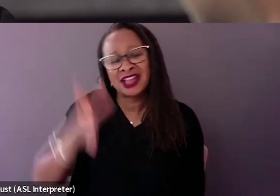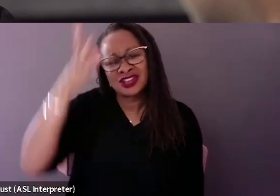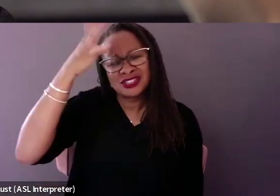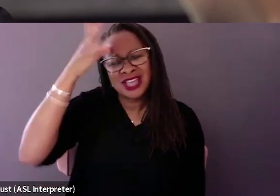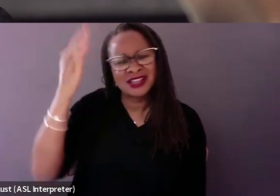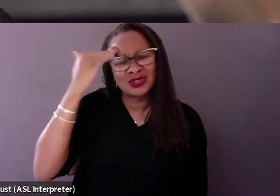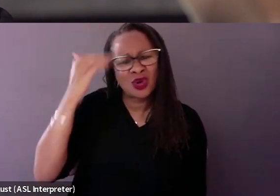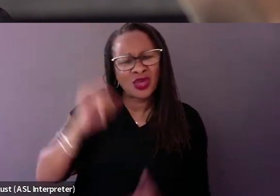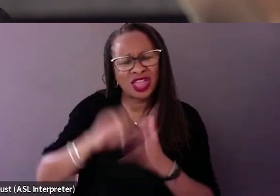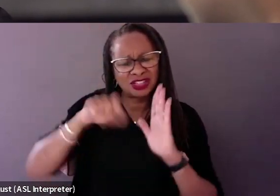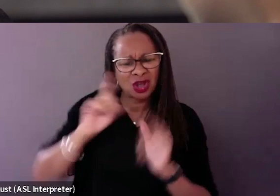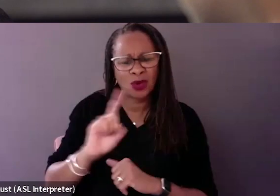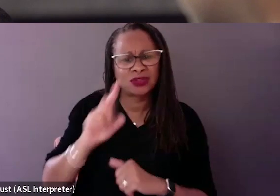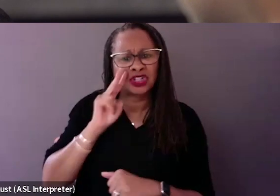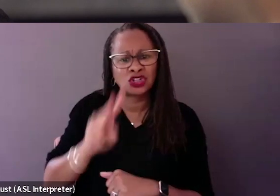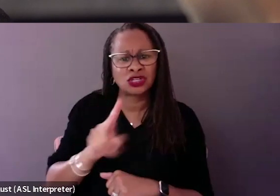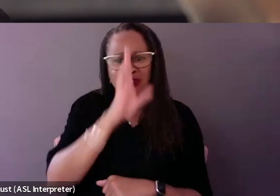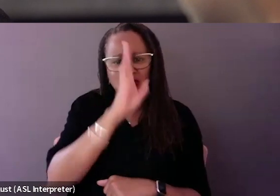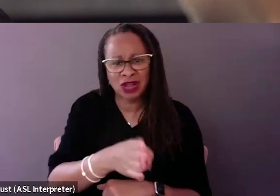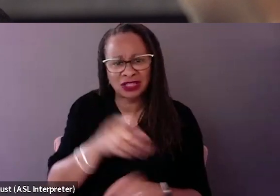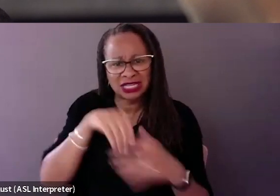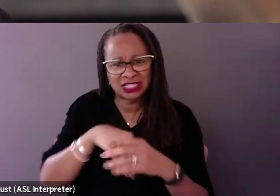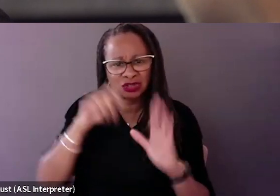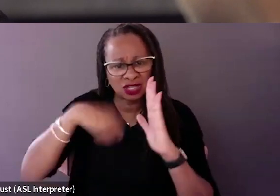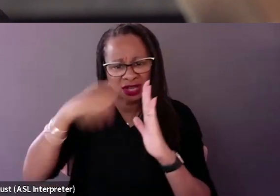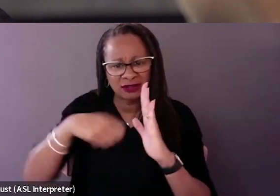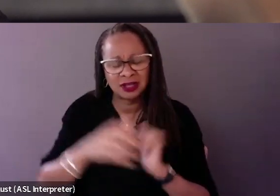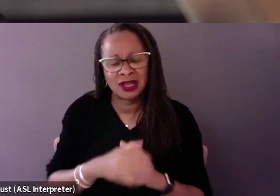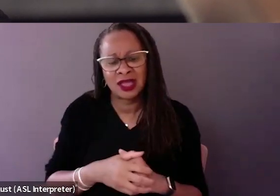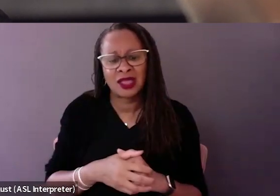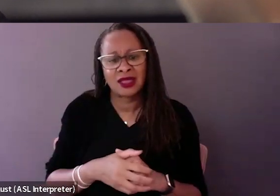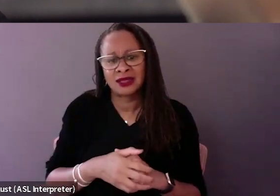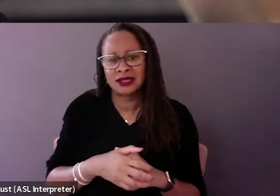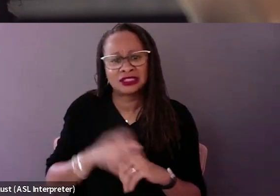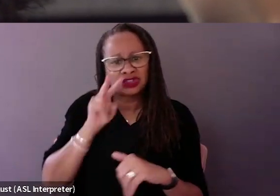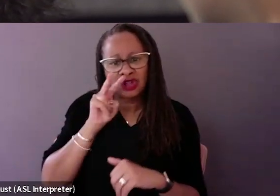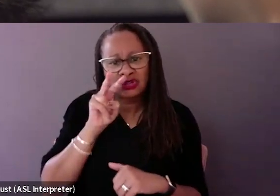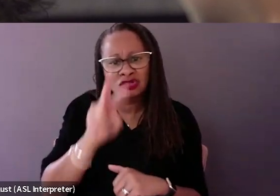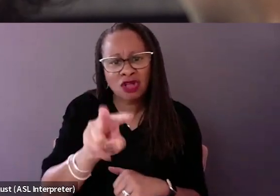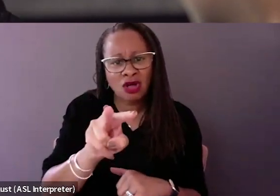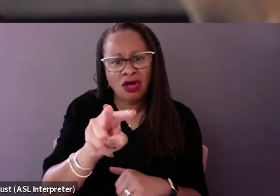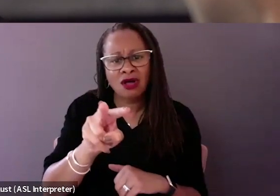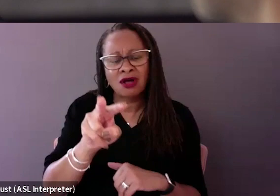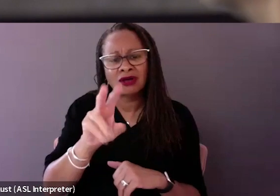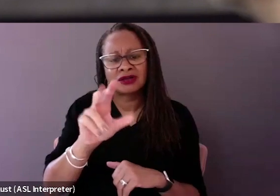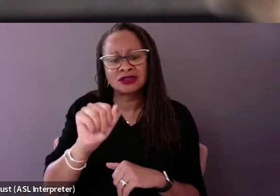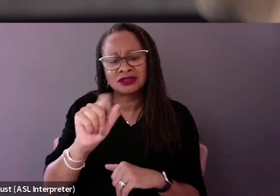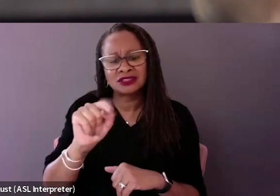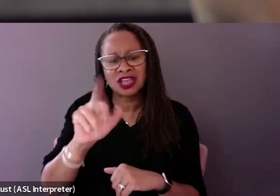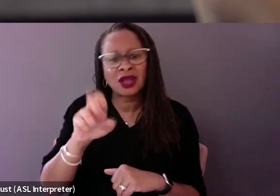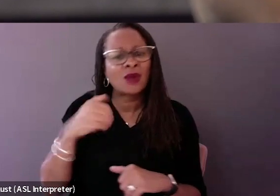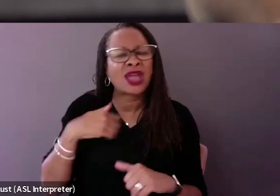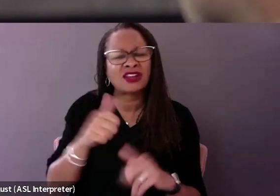of him, Michael, where he's just looking straight into the camera? Just this long, long stare. We'd had it somewhere else, and we'd taken it